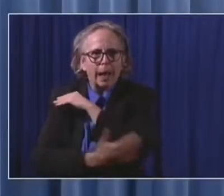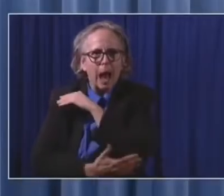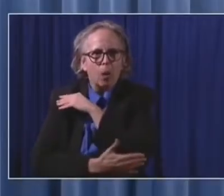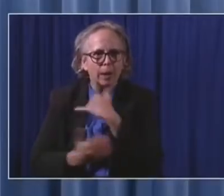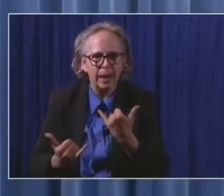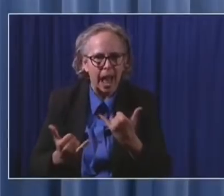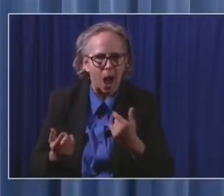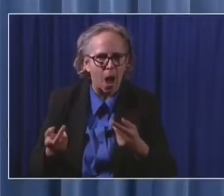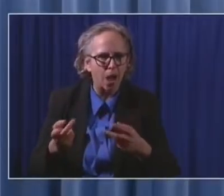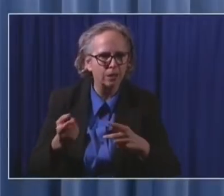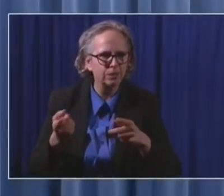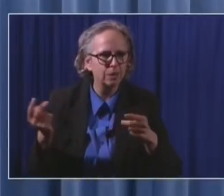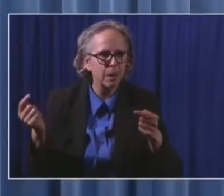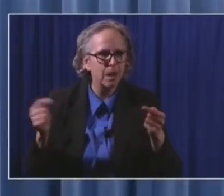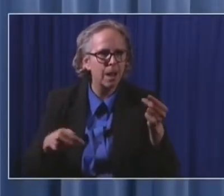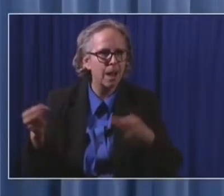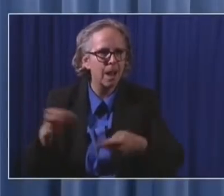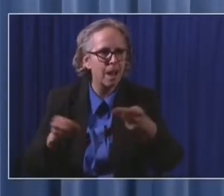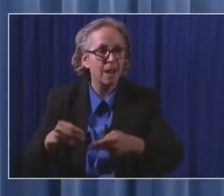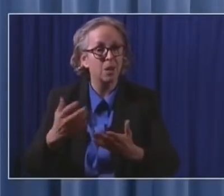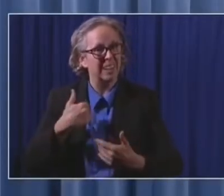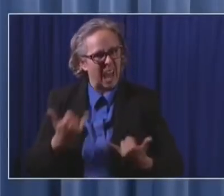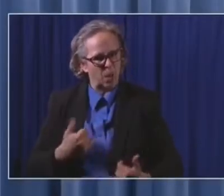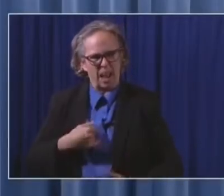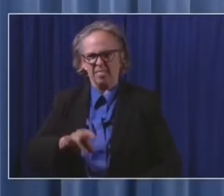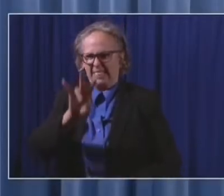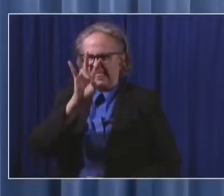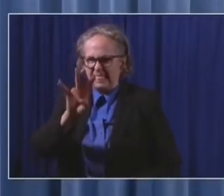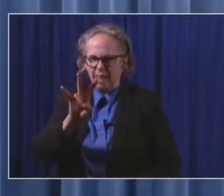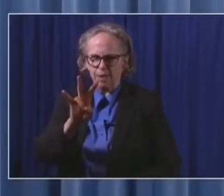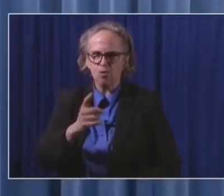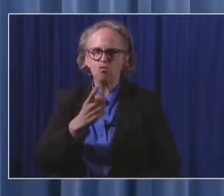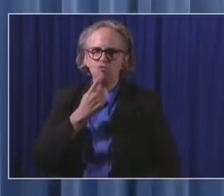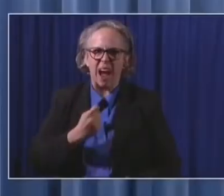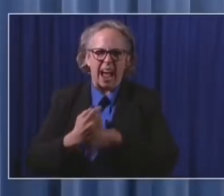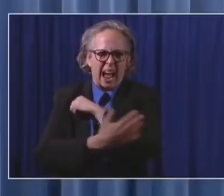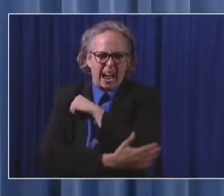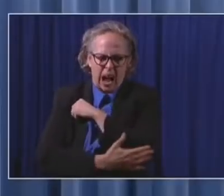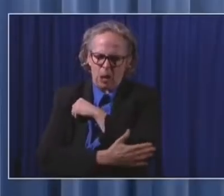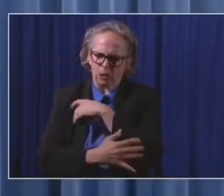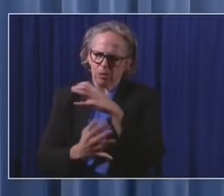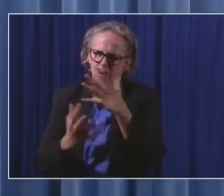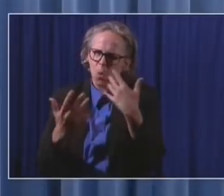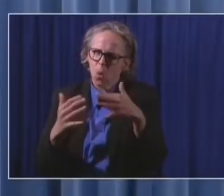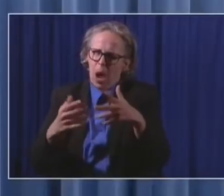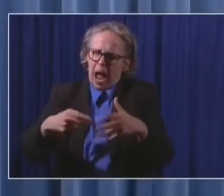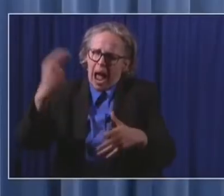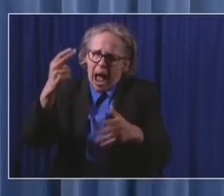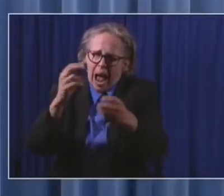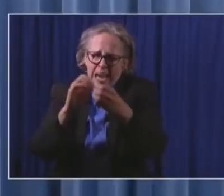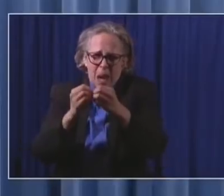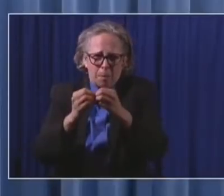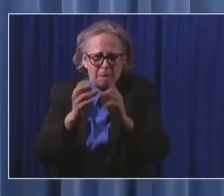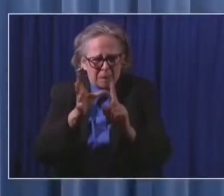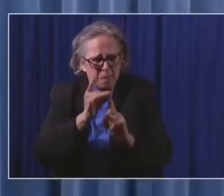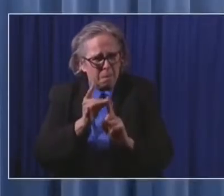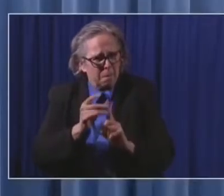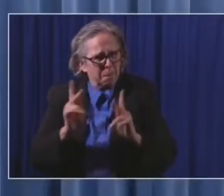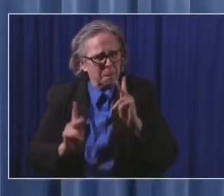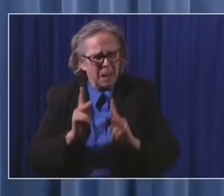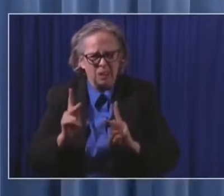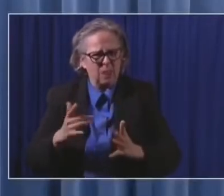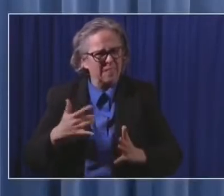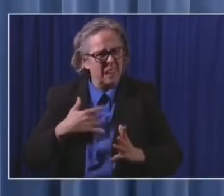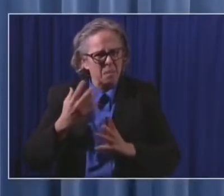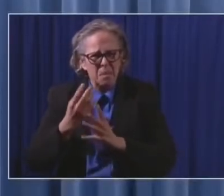effective, frankly, in those counties that already started that with one of their cities if we filled in the rest of the county. But we have 7 separate